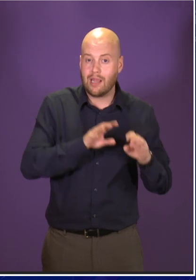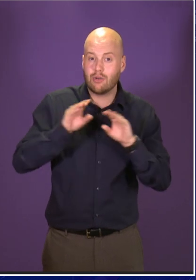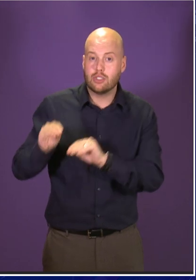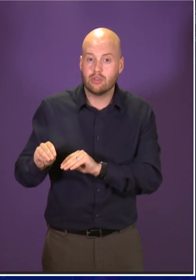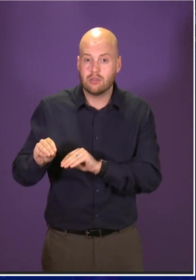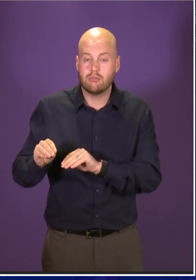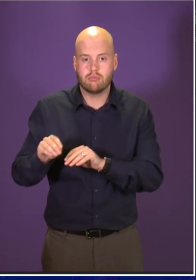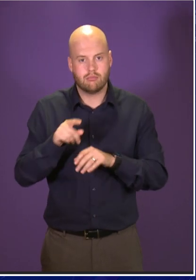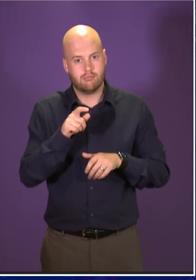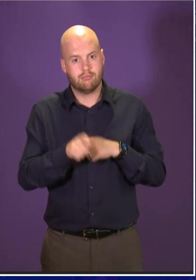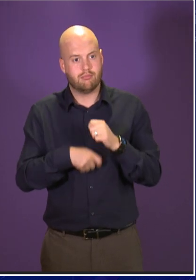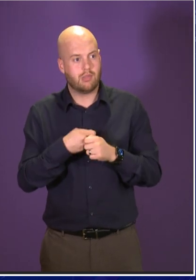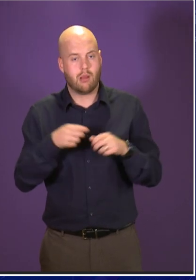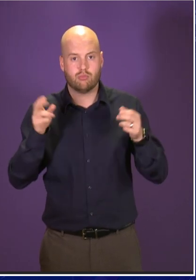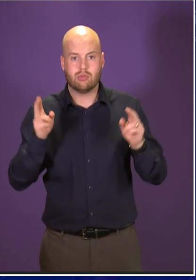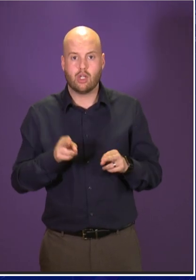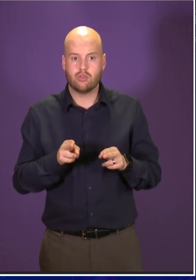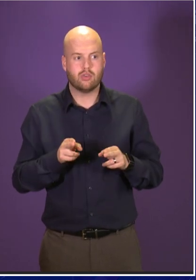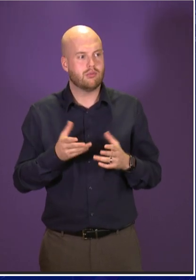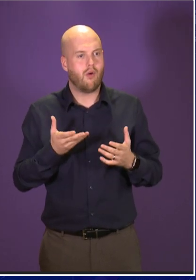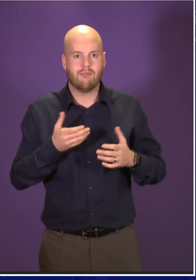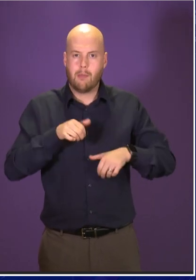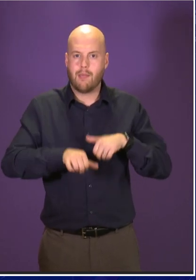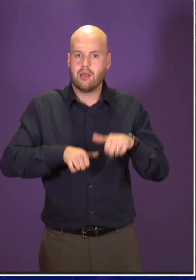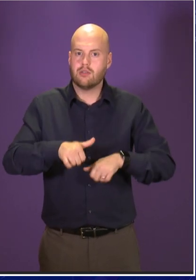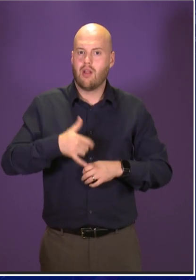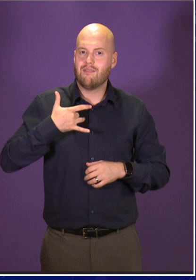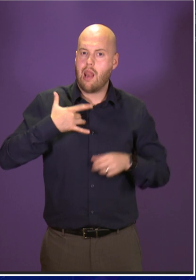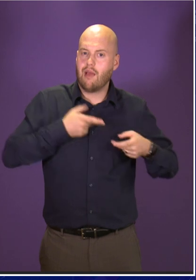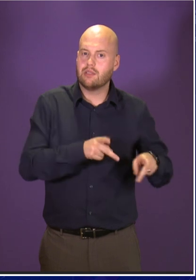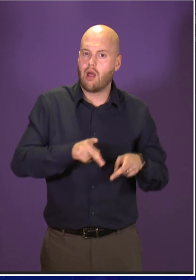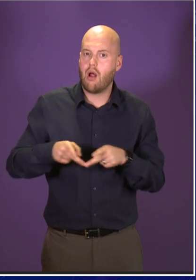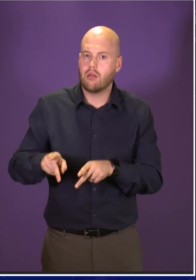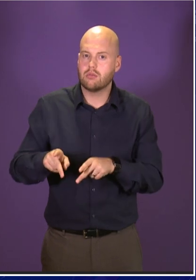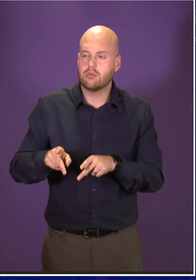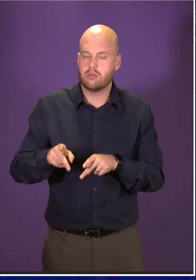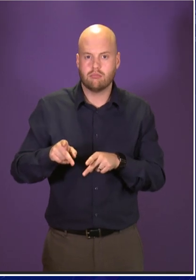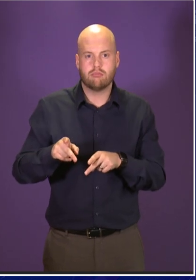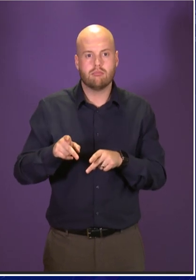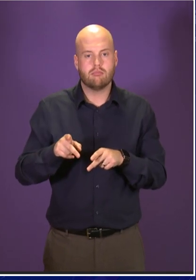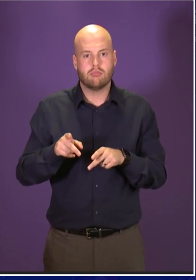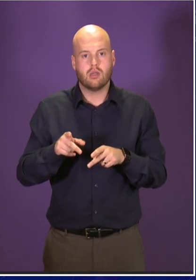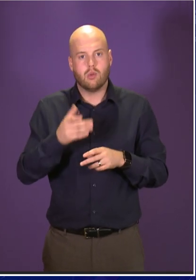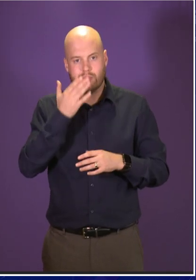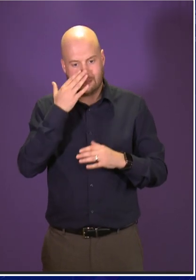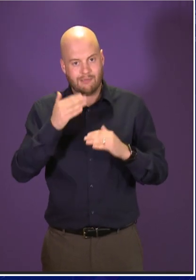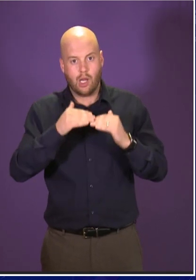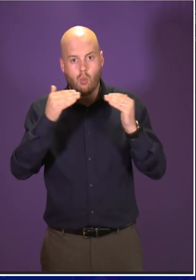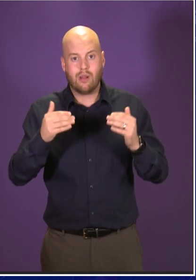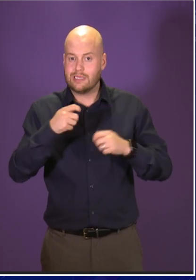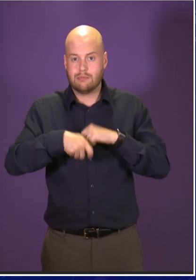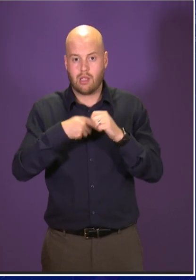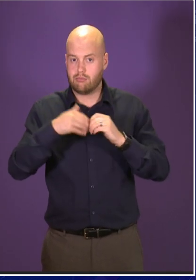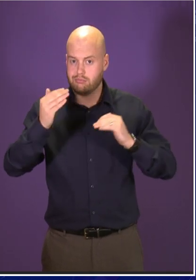adoption of production and consumption patterns of lifestyles that came to generate levels of inequality,